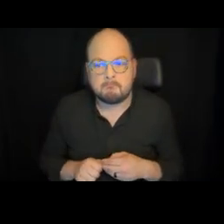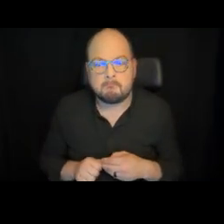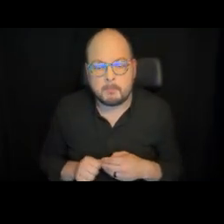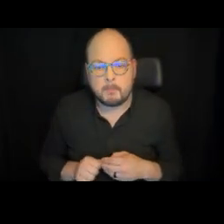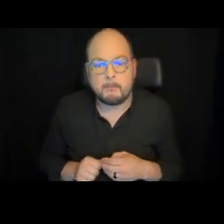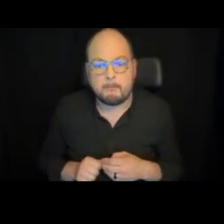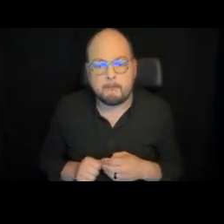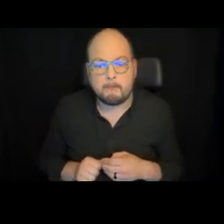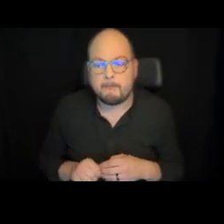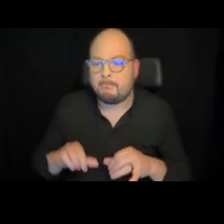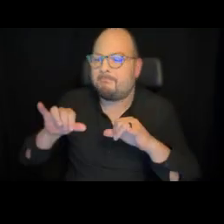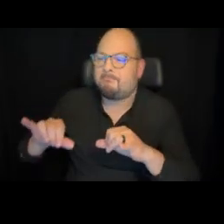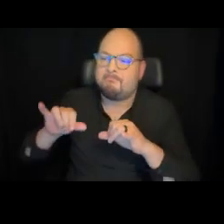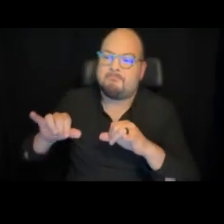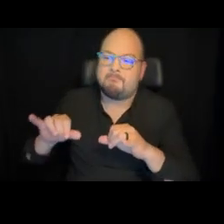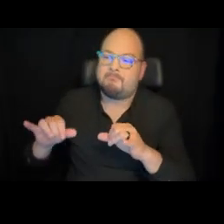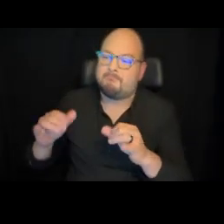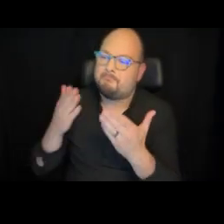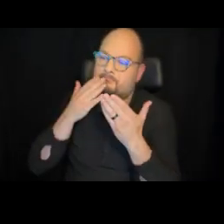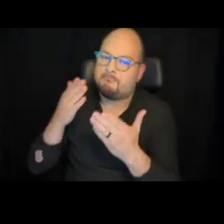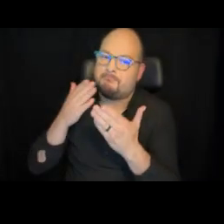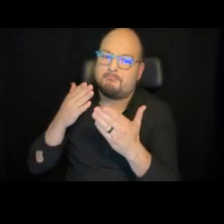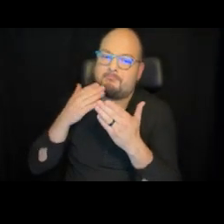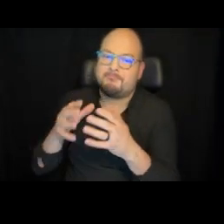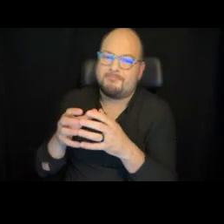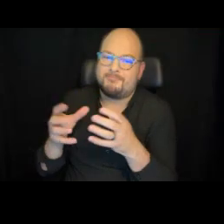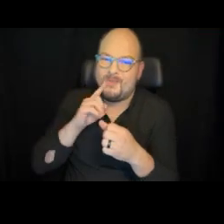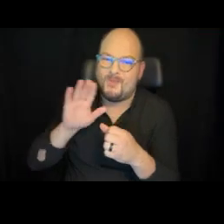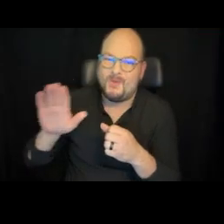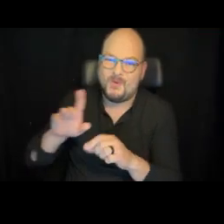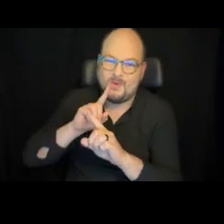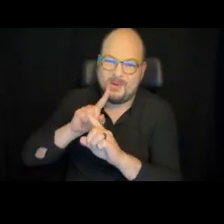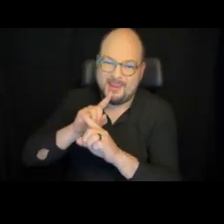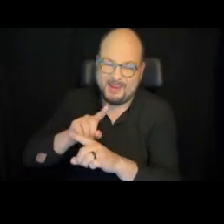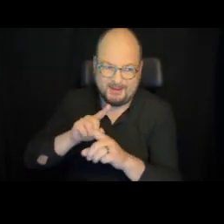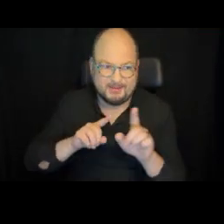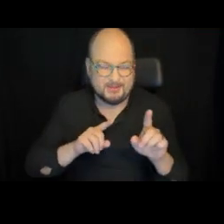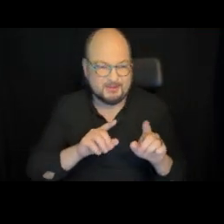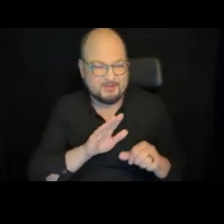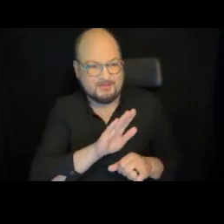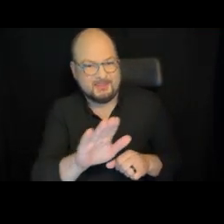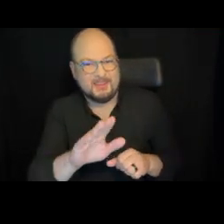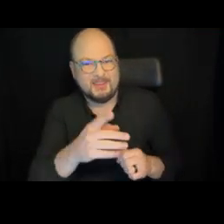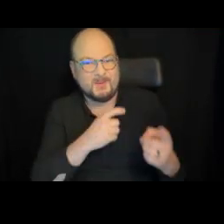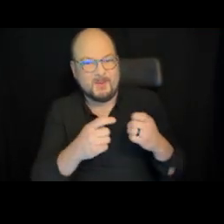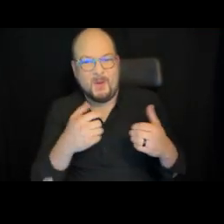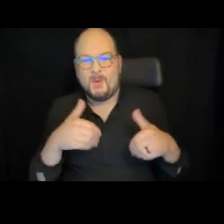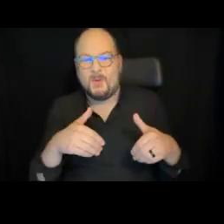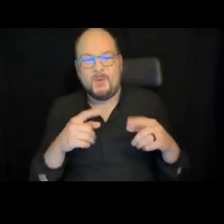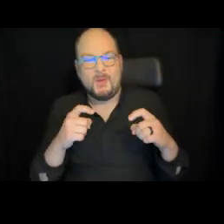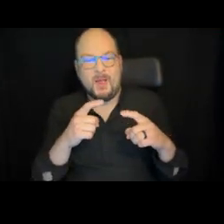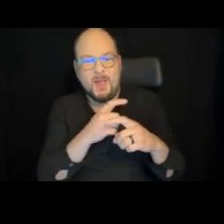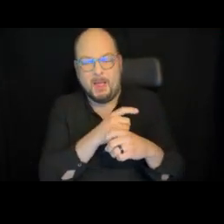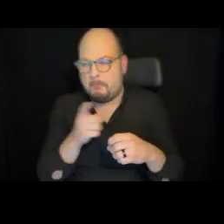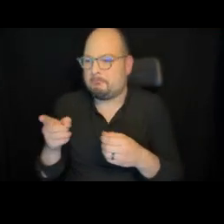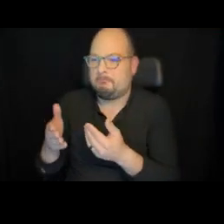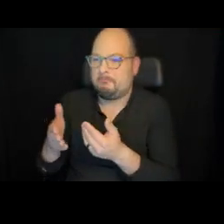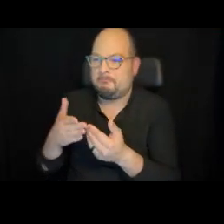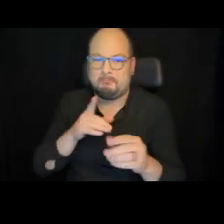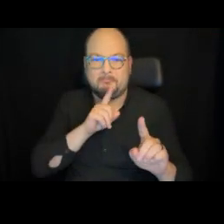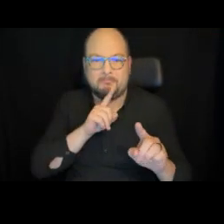Thank you so much for those answers to those very involved questions. And again, thank the attendees for